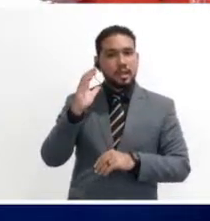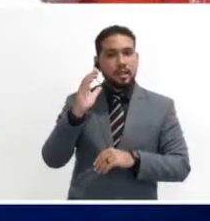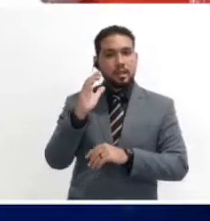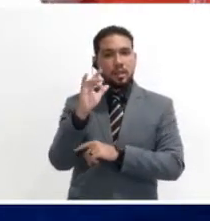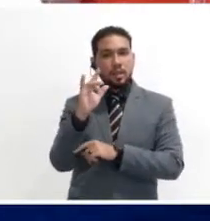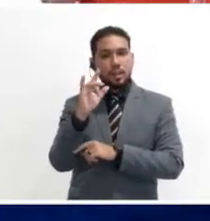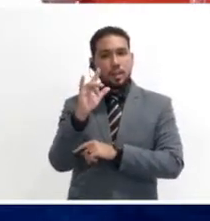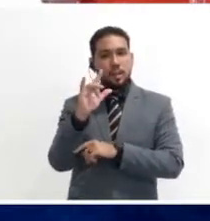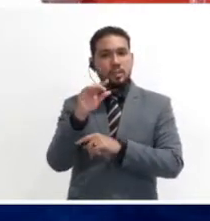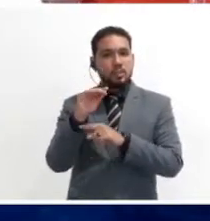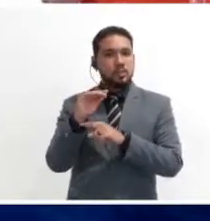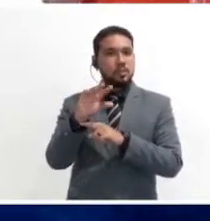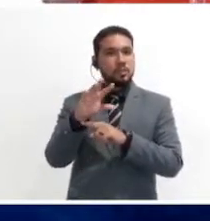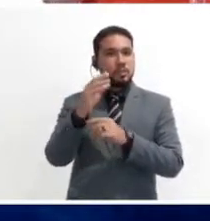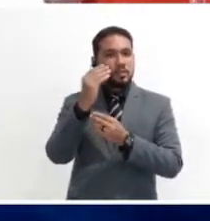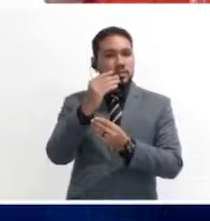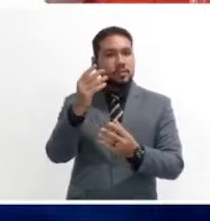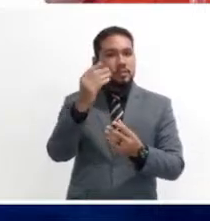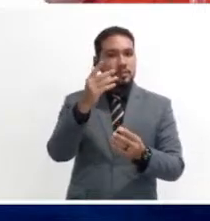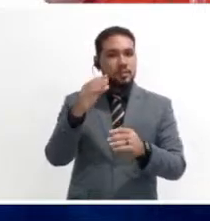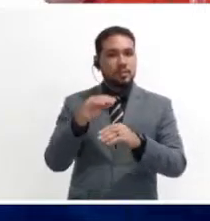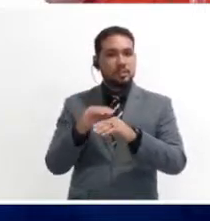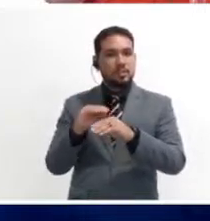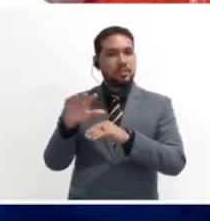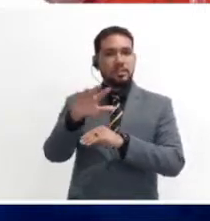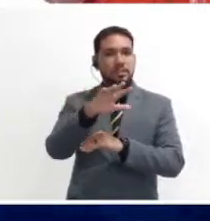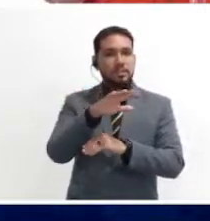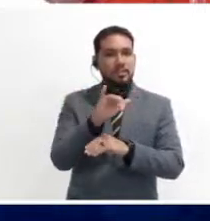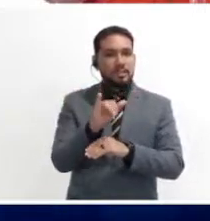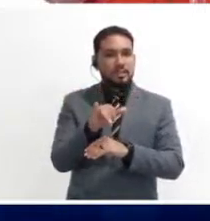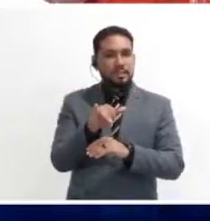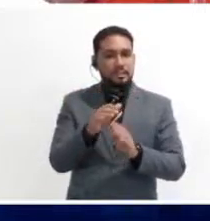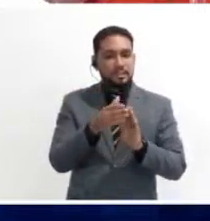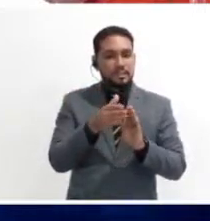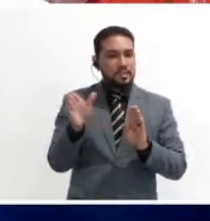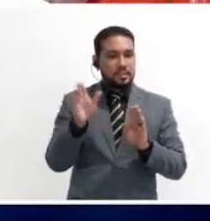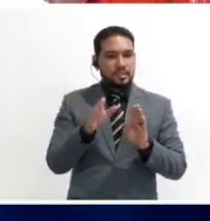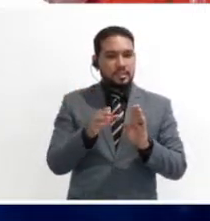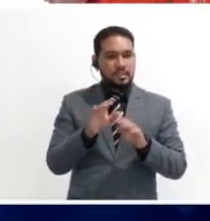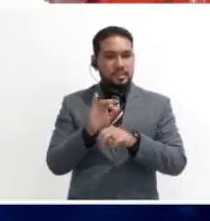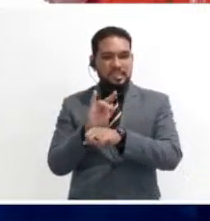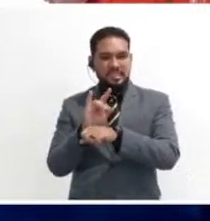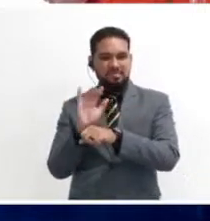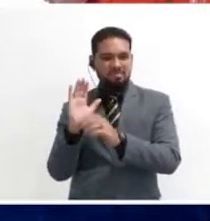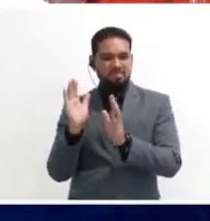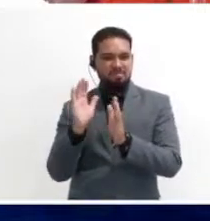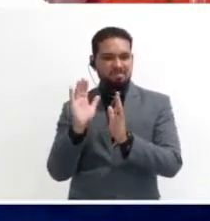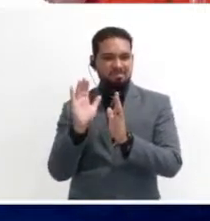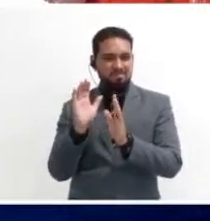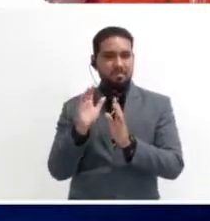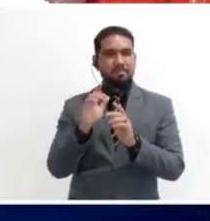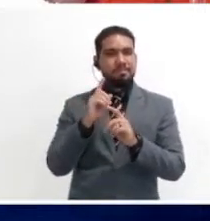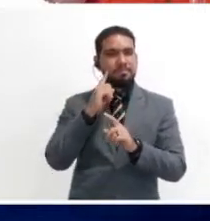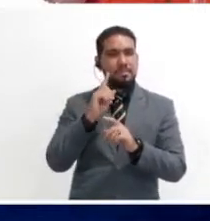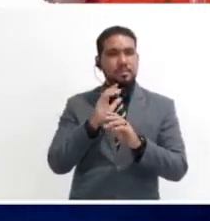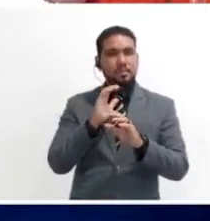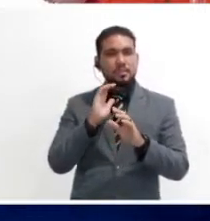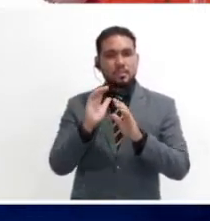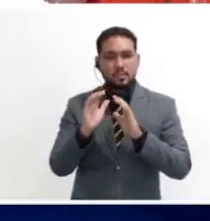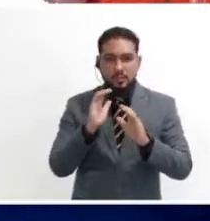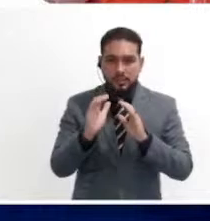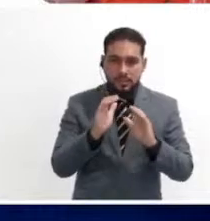part of the communication change for a wireless device would be composed of RF components. And